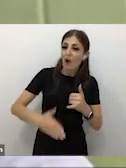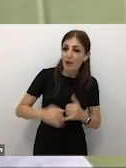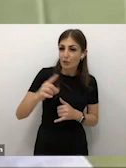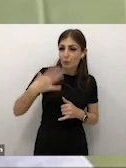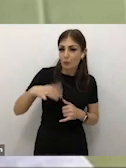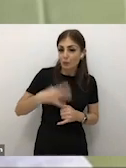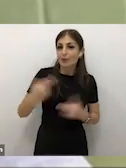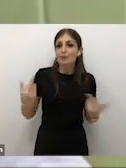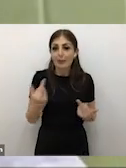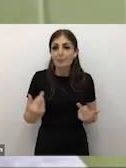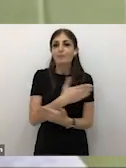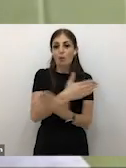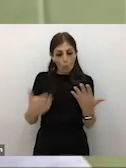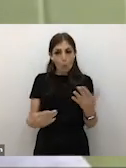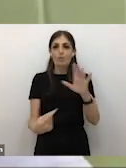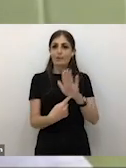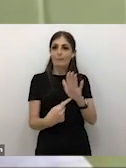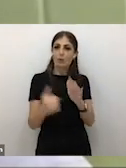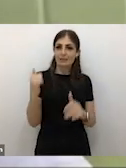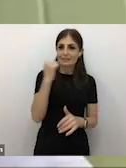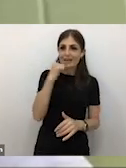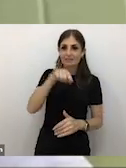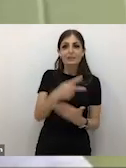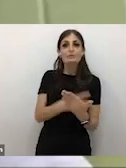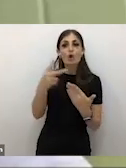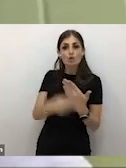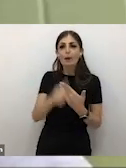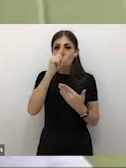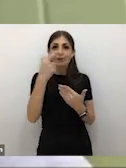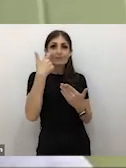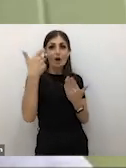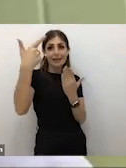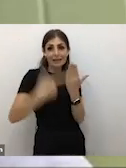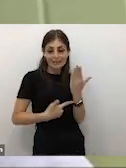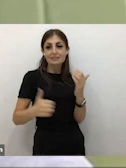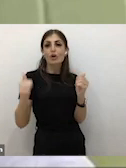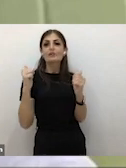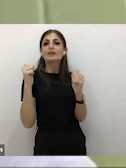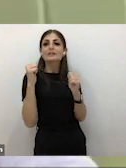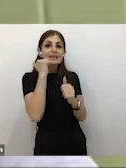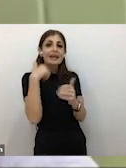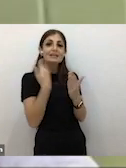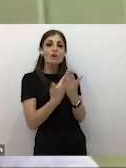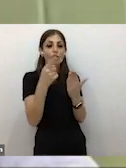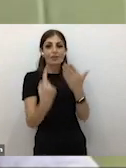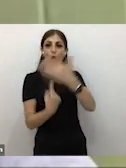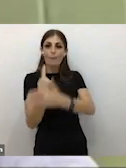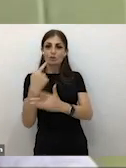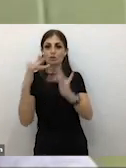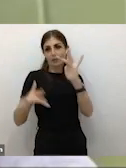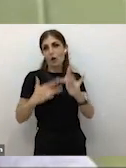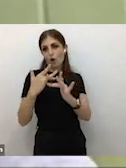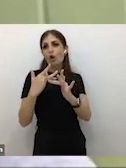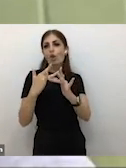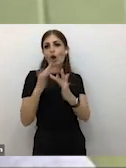this program. You can find a list of the key dates on our opportunity page under the dates heading. The most